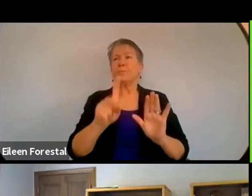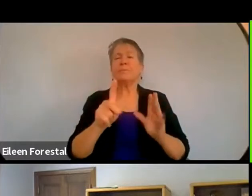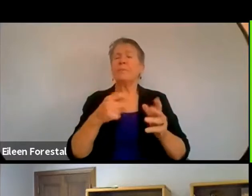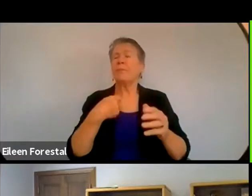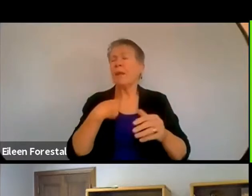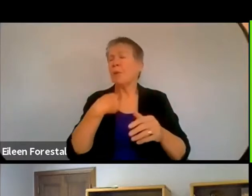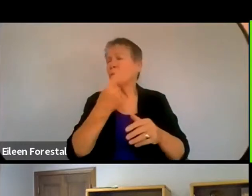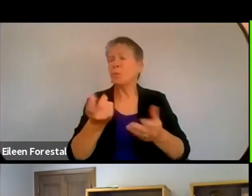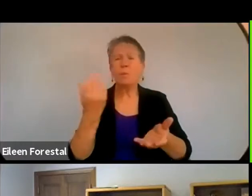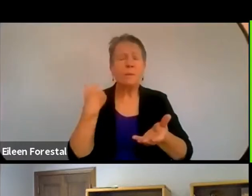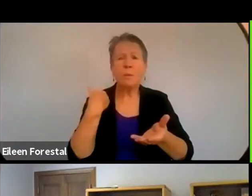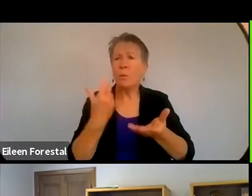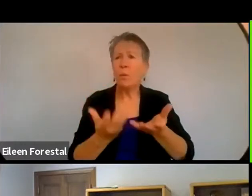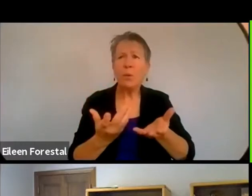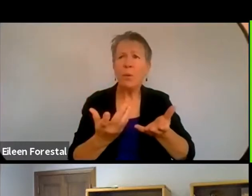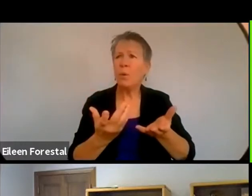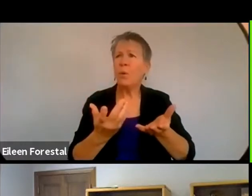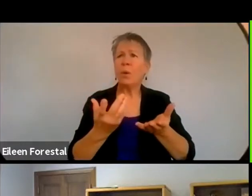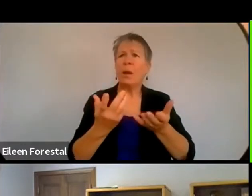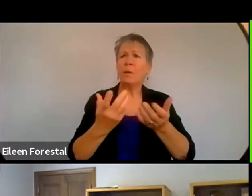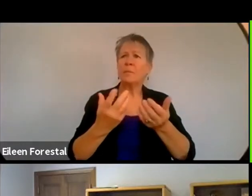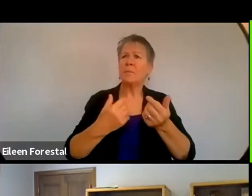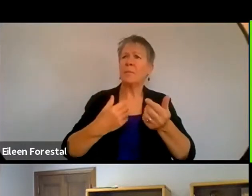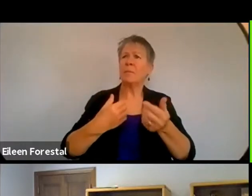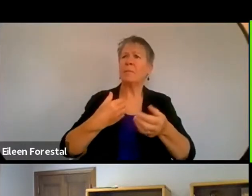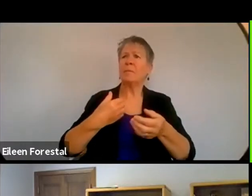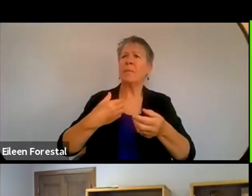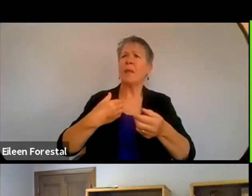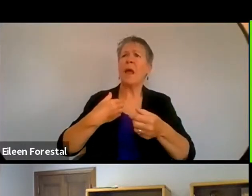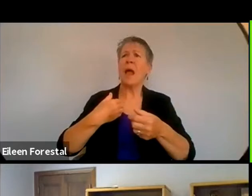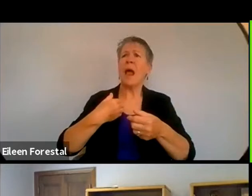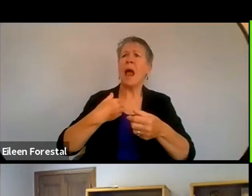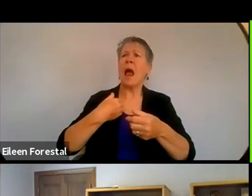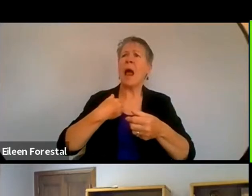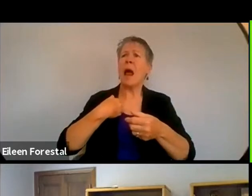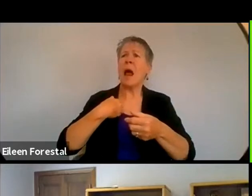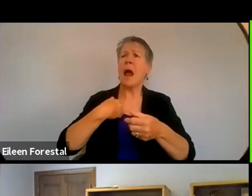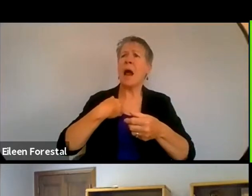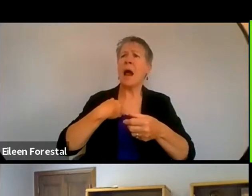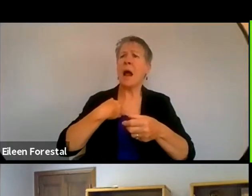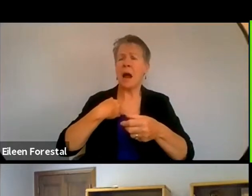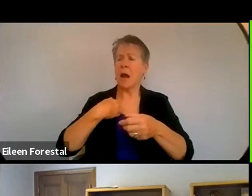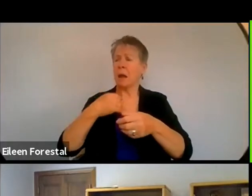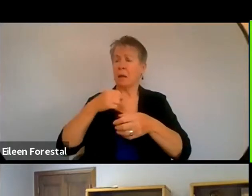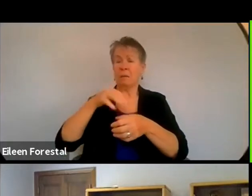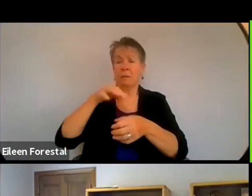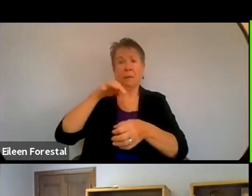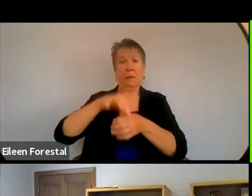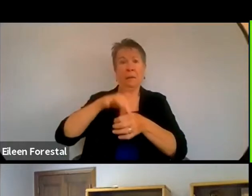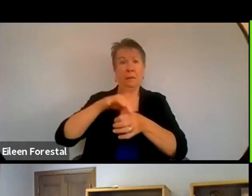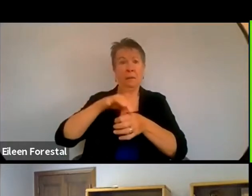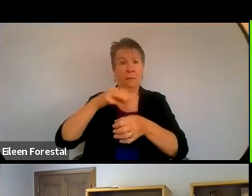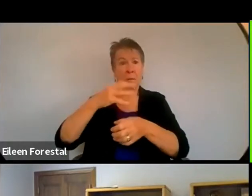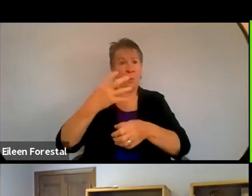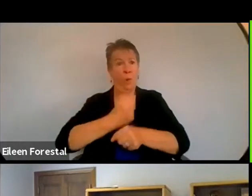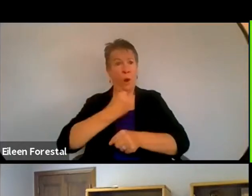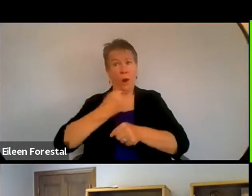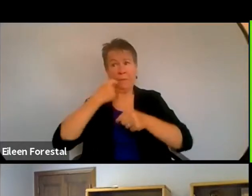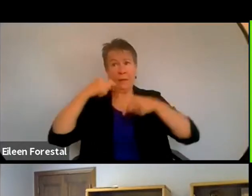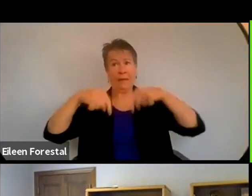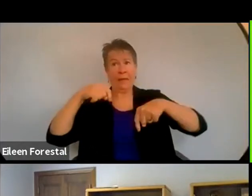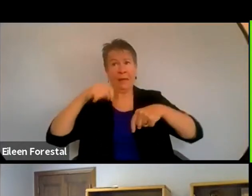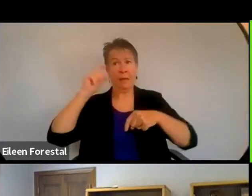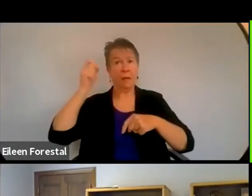that Stronger, Fairer New Jersey that we've been working on every day. That includes a responsible New Jersey, a New Jersey that gets